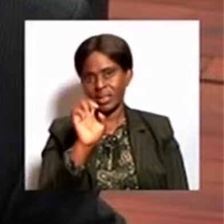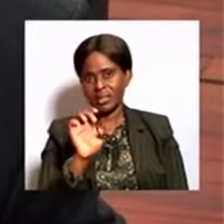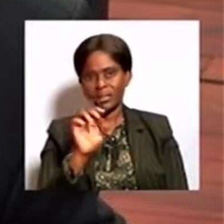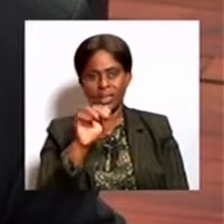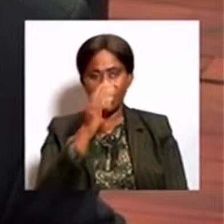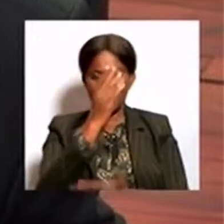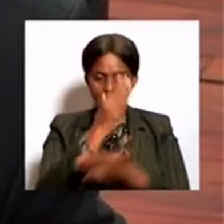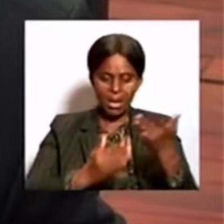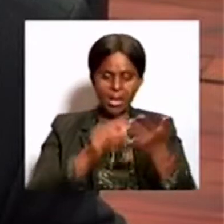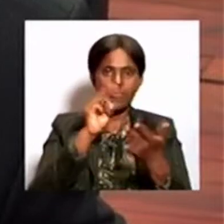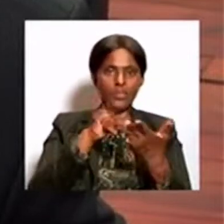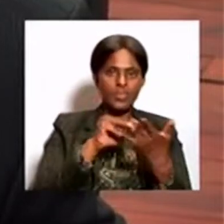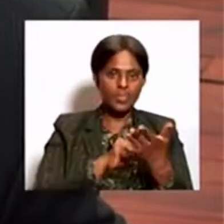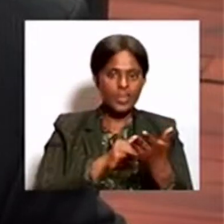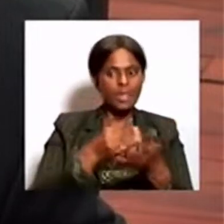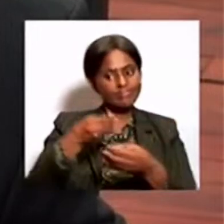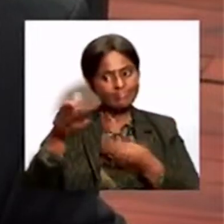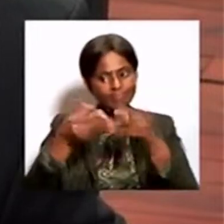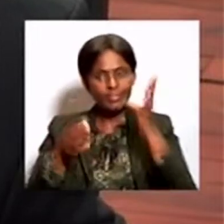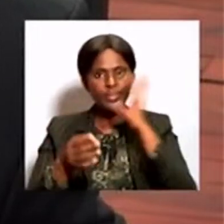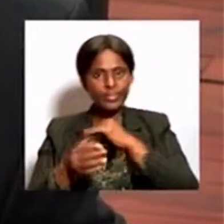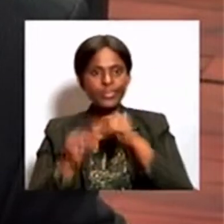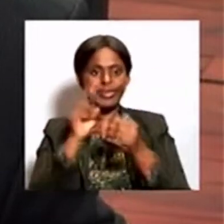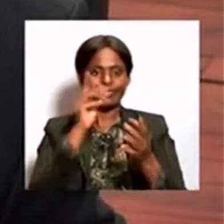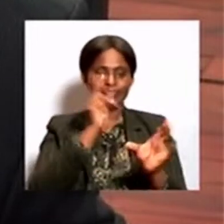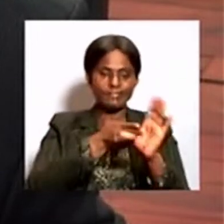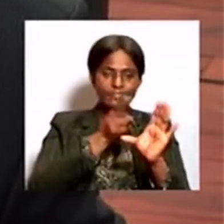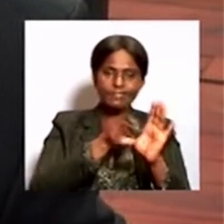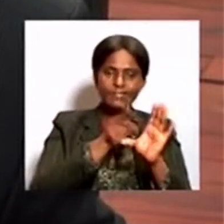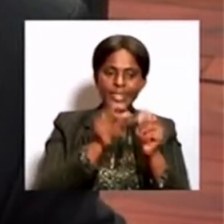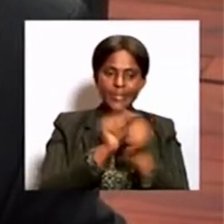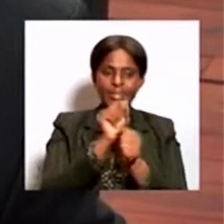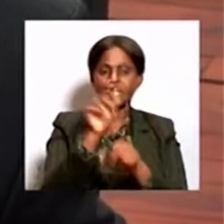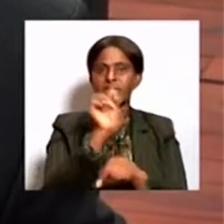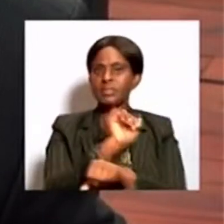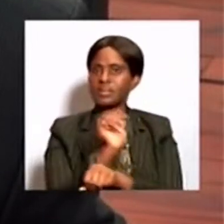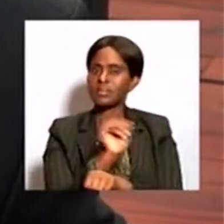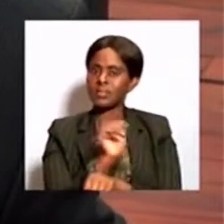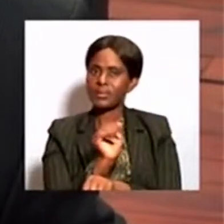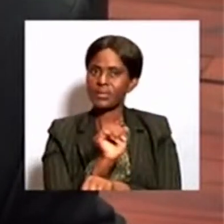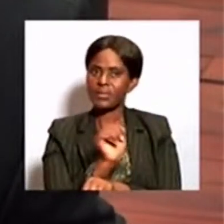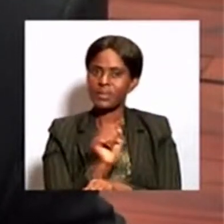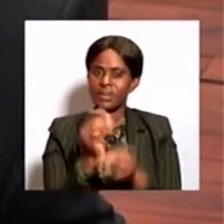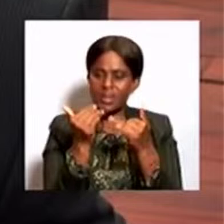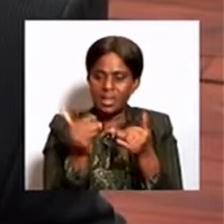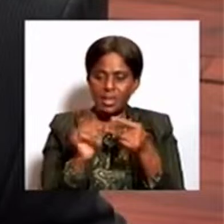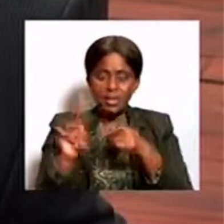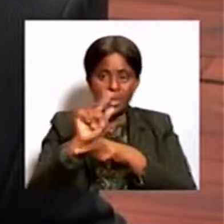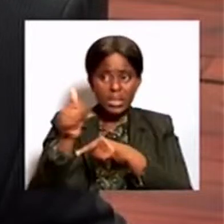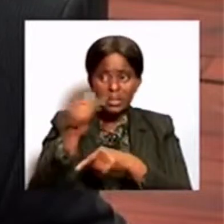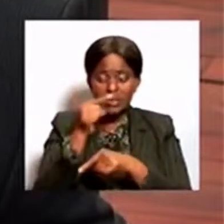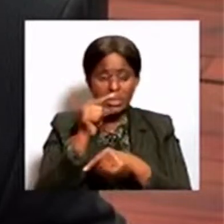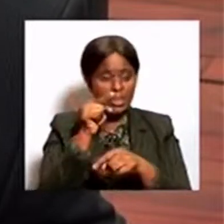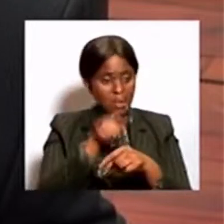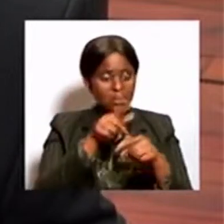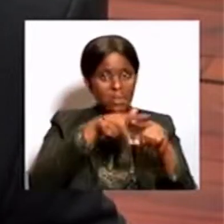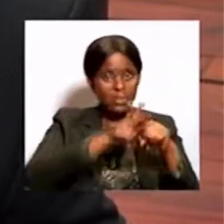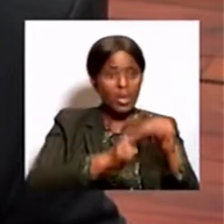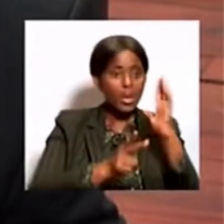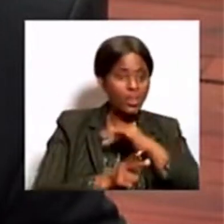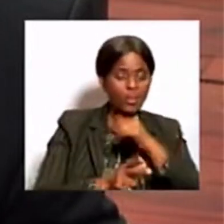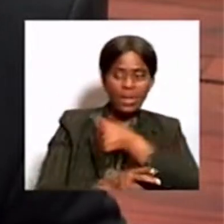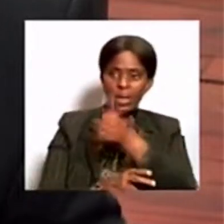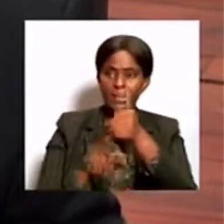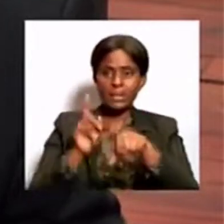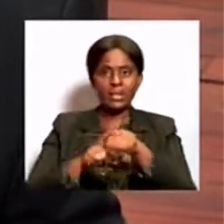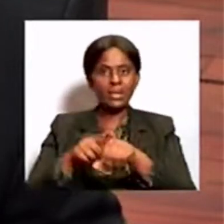500,000 spent on fuels on a non-runner vehicle. Now today you are saying it was repaired, this other time it was